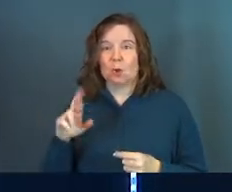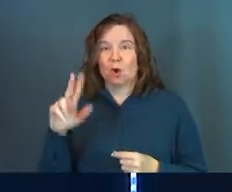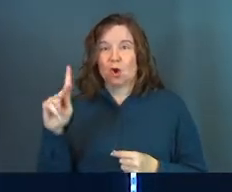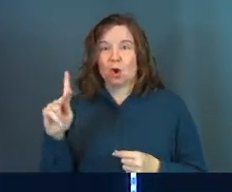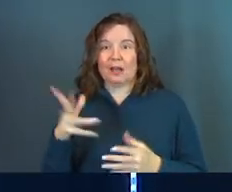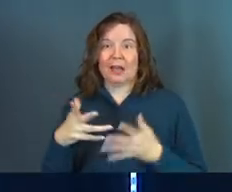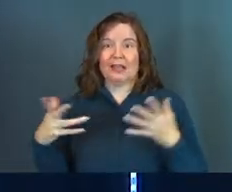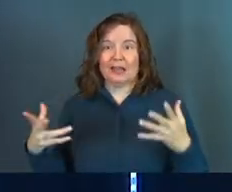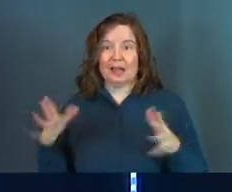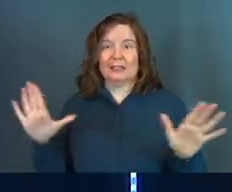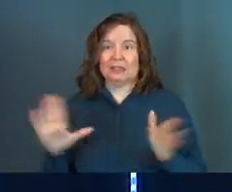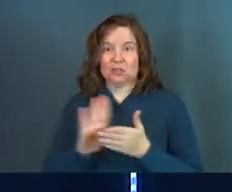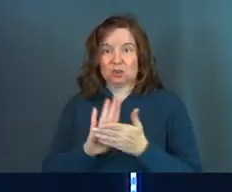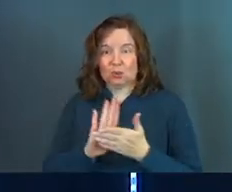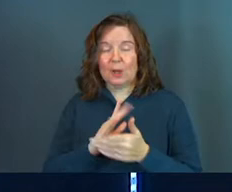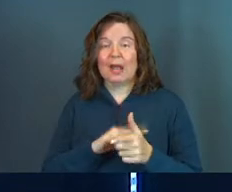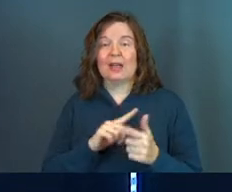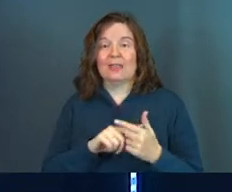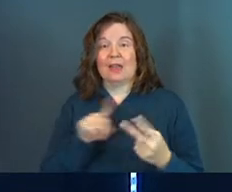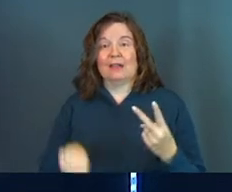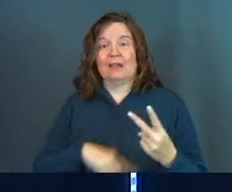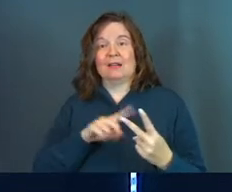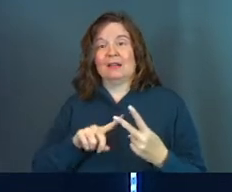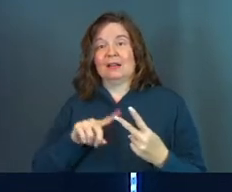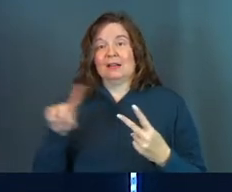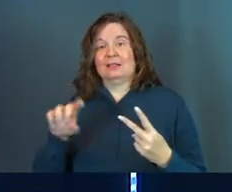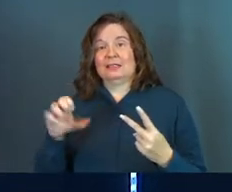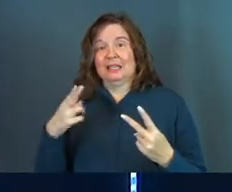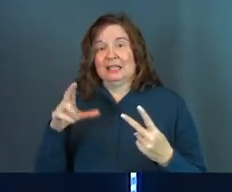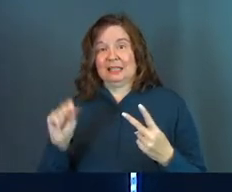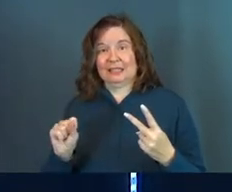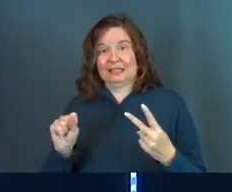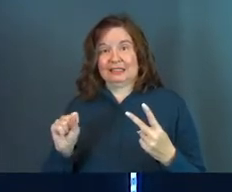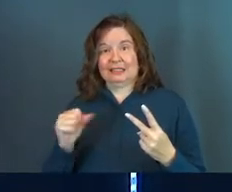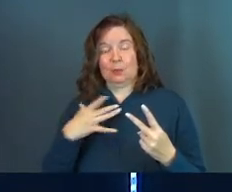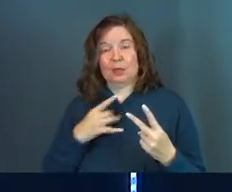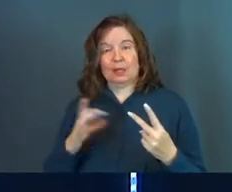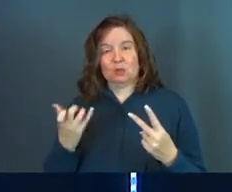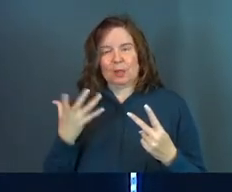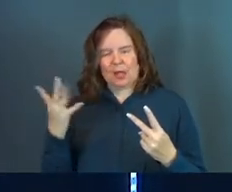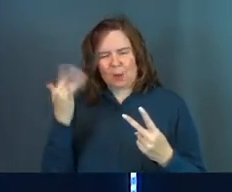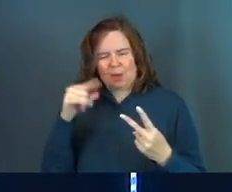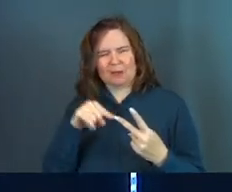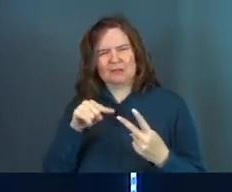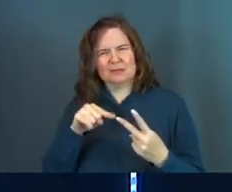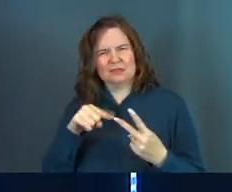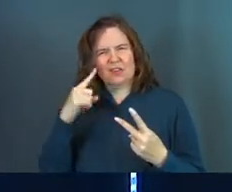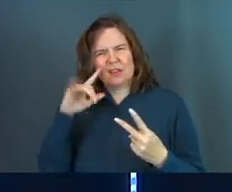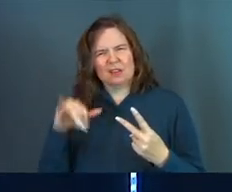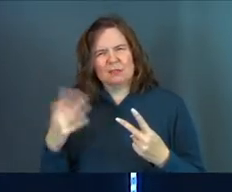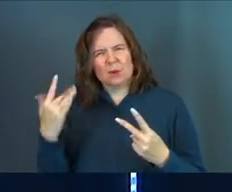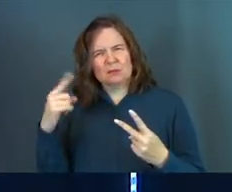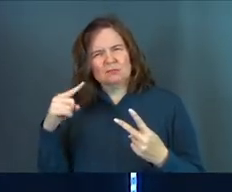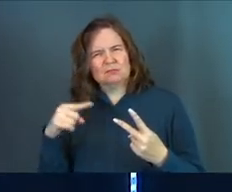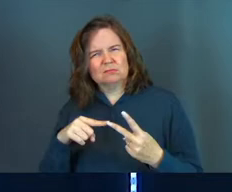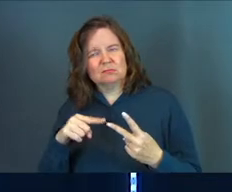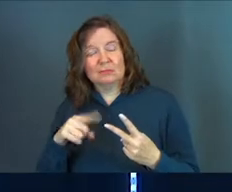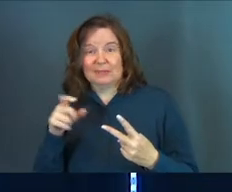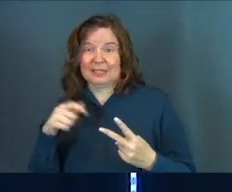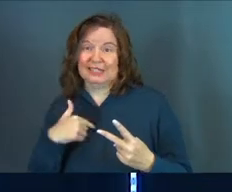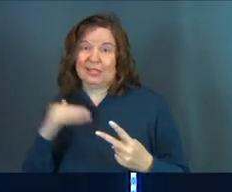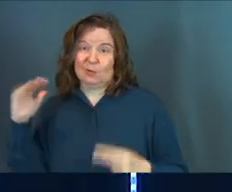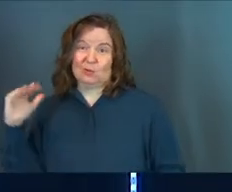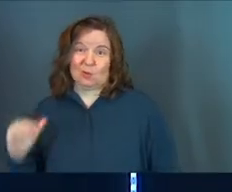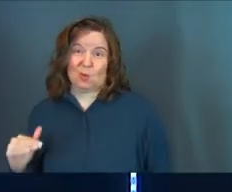lot in Sunday school. And then Zacchaeus, we like to do a lot. Why do we like to do Zacchaeus a lot? Anybody know? Because he